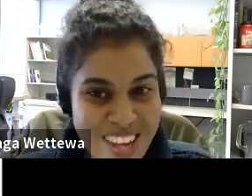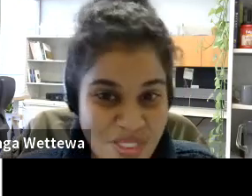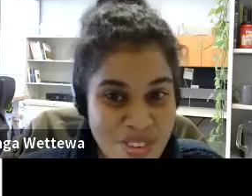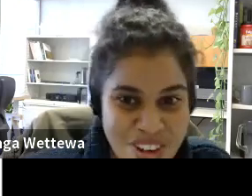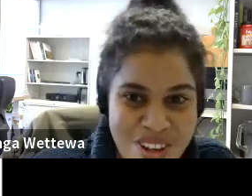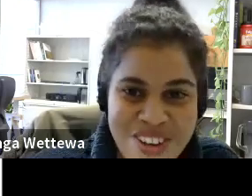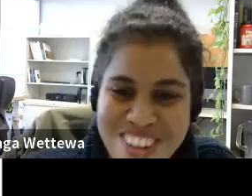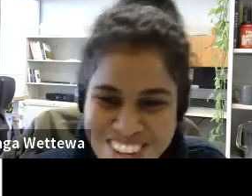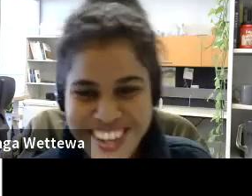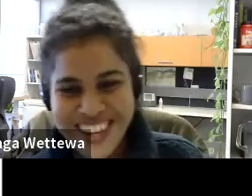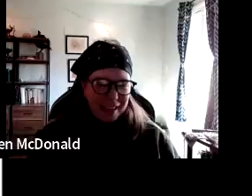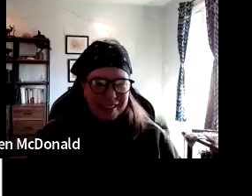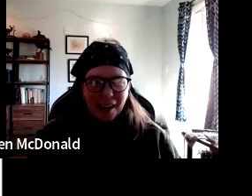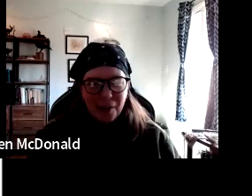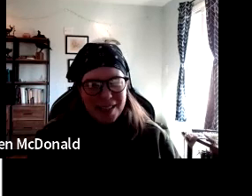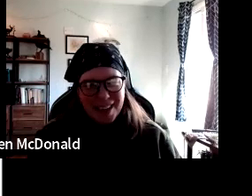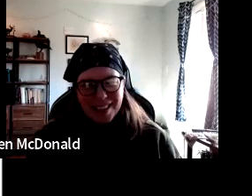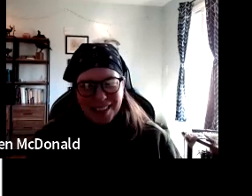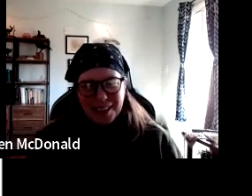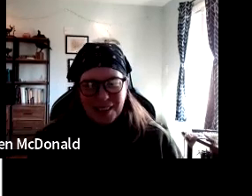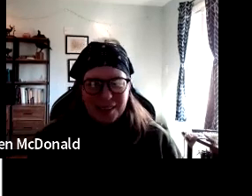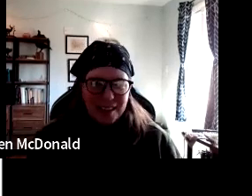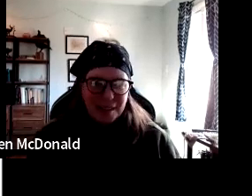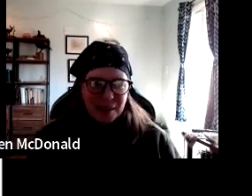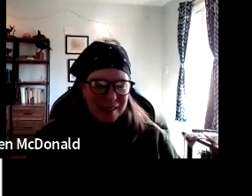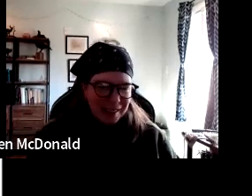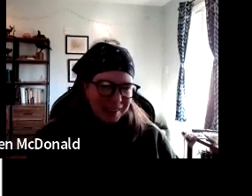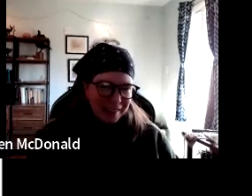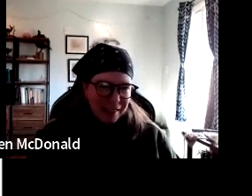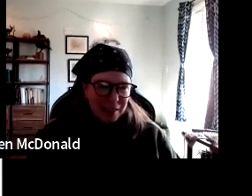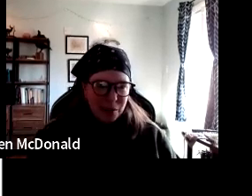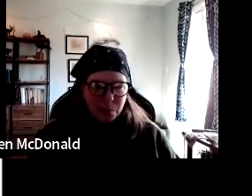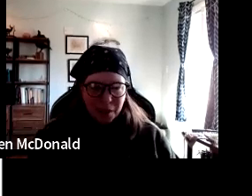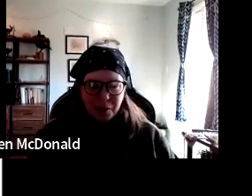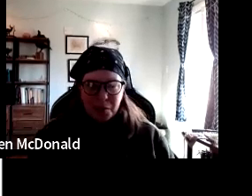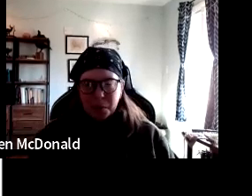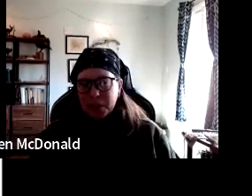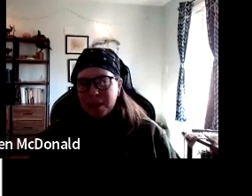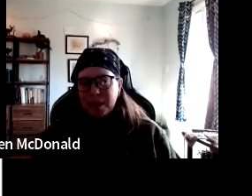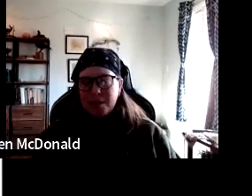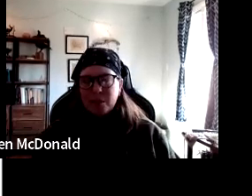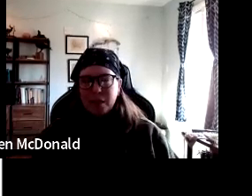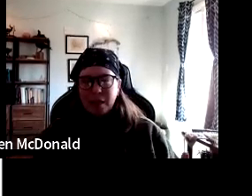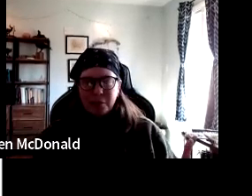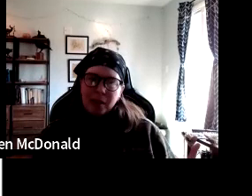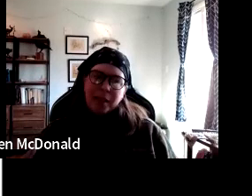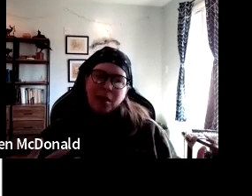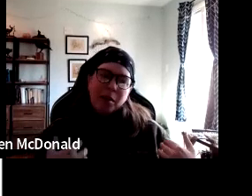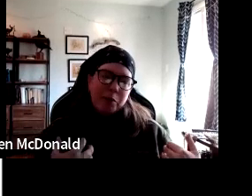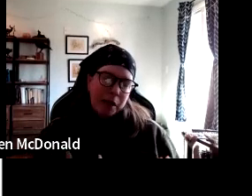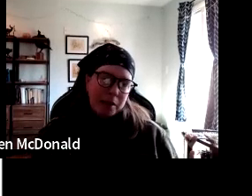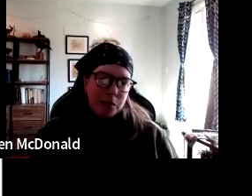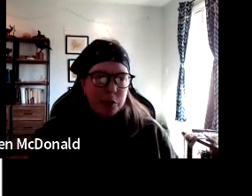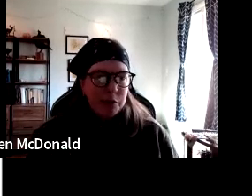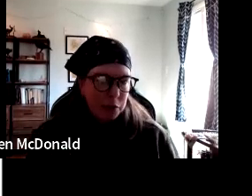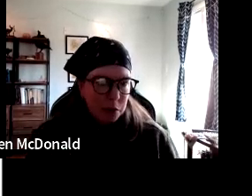try that if you don't know. Exactly. Always asking an adult. That's a great thing. So mushrooms are pretty neat. So they definitely are